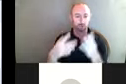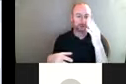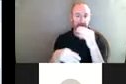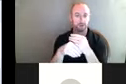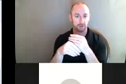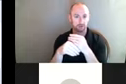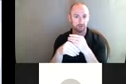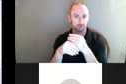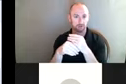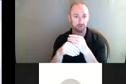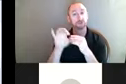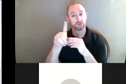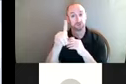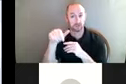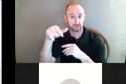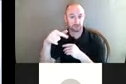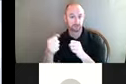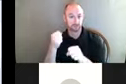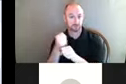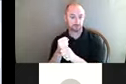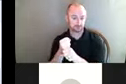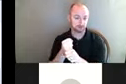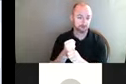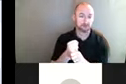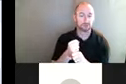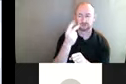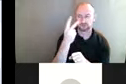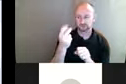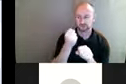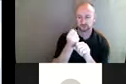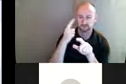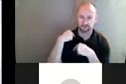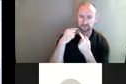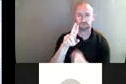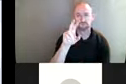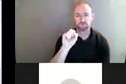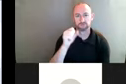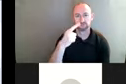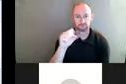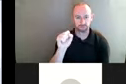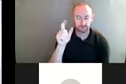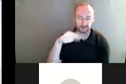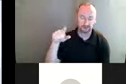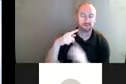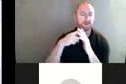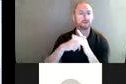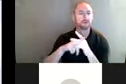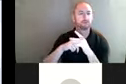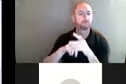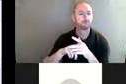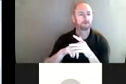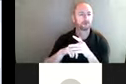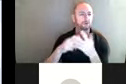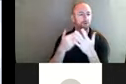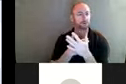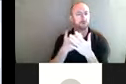number by July. Within the past couple of years, the USGS, they've implemented an a